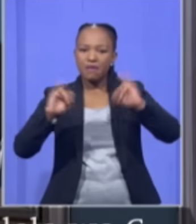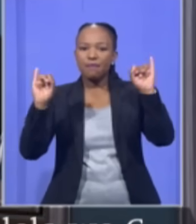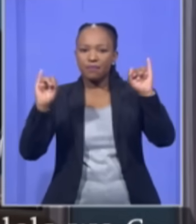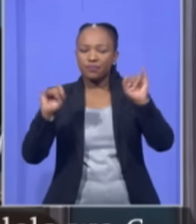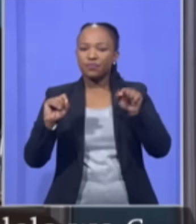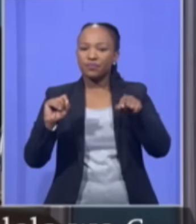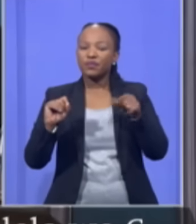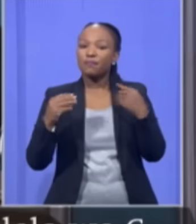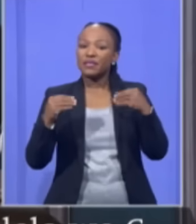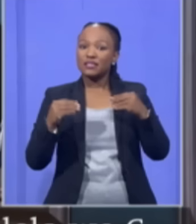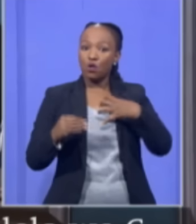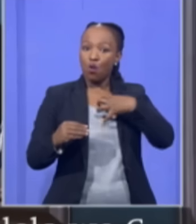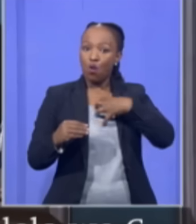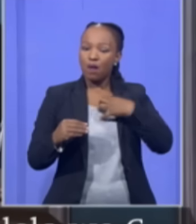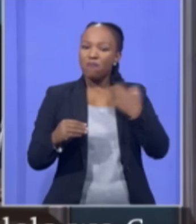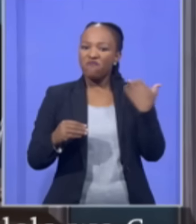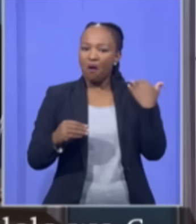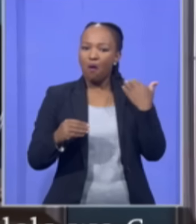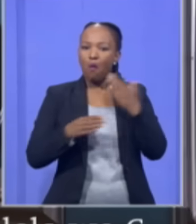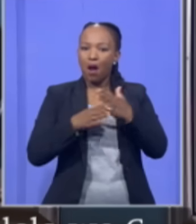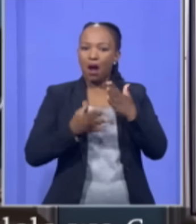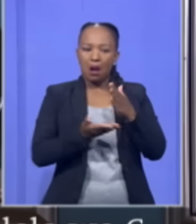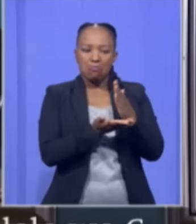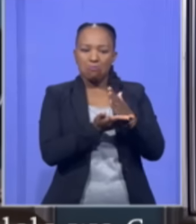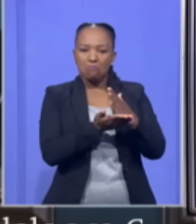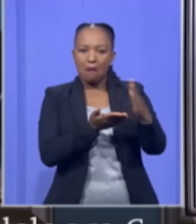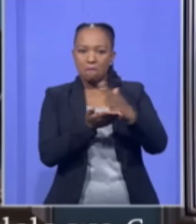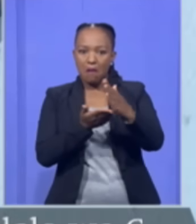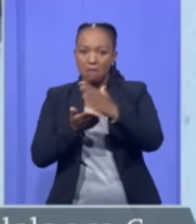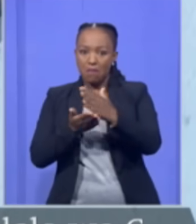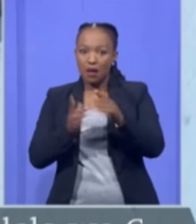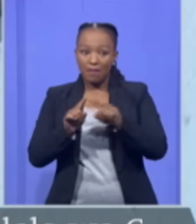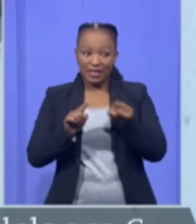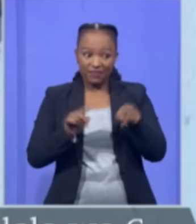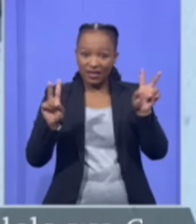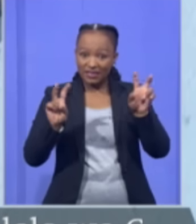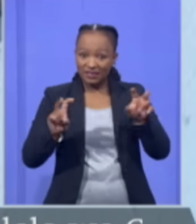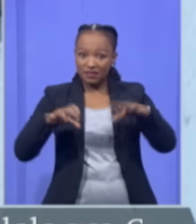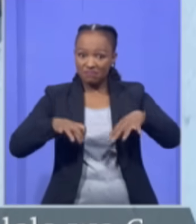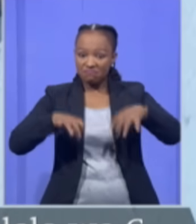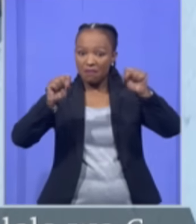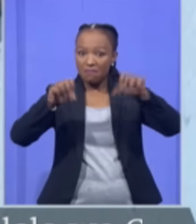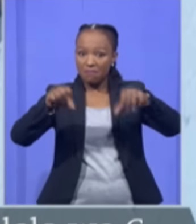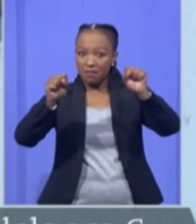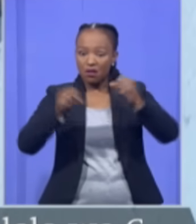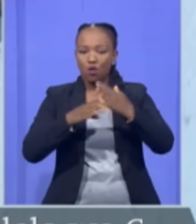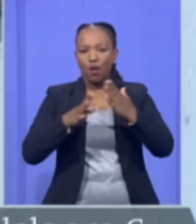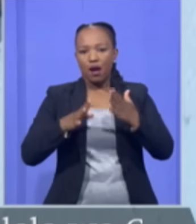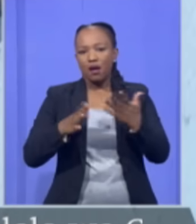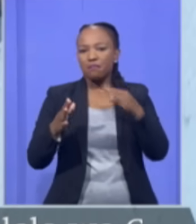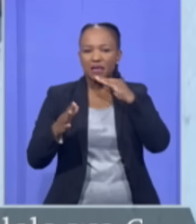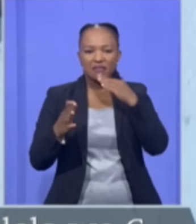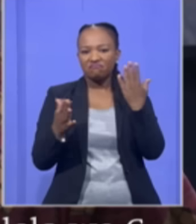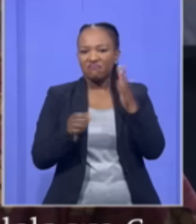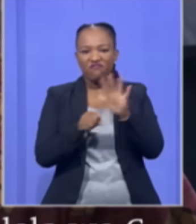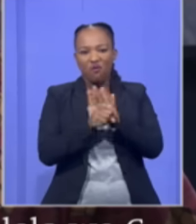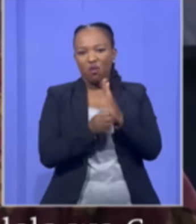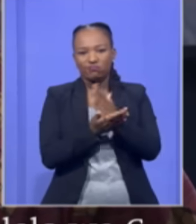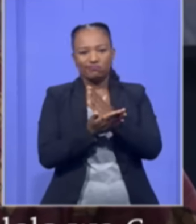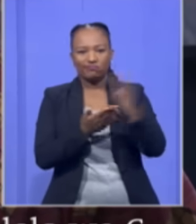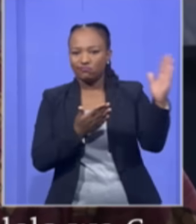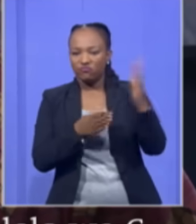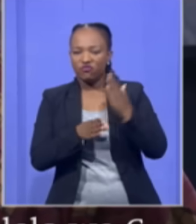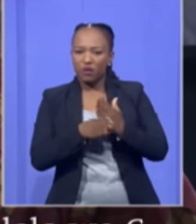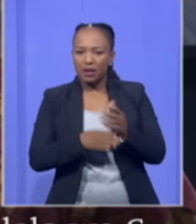ile ba tshwanela ho fokotsa basebetsi, mme e ba mokgahlelo ona o tswela pele basebetsi ba tla boela ba fellwa ke mesebetsi.